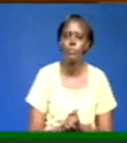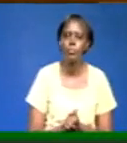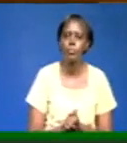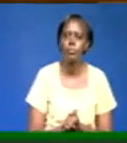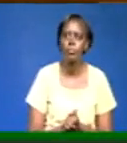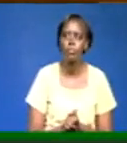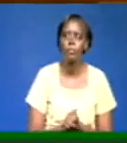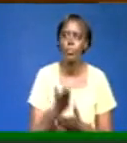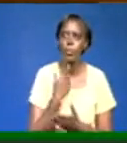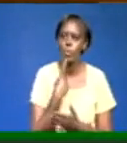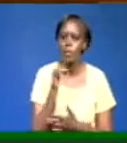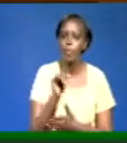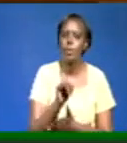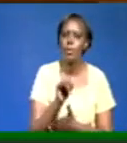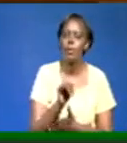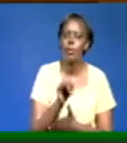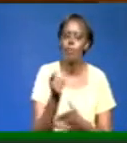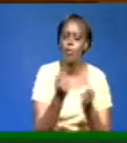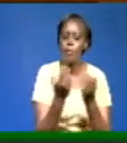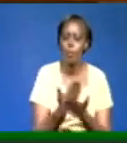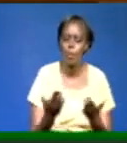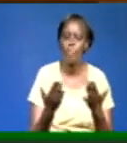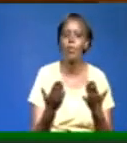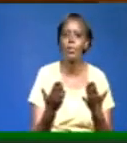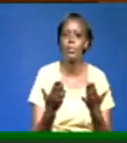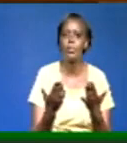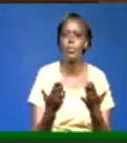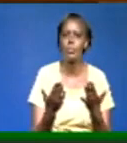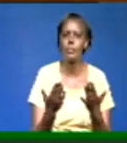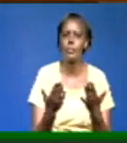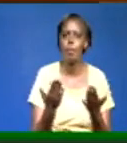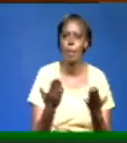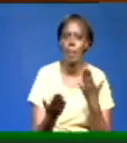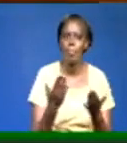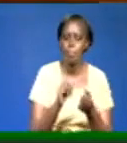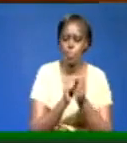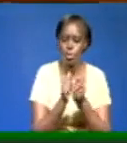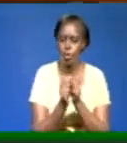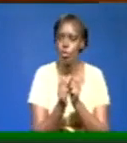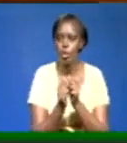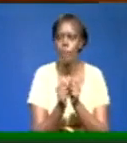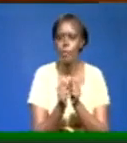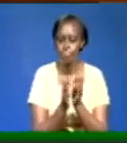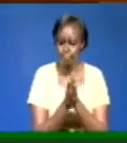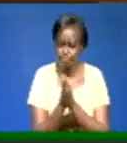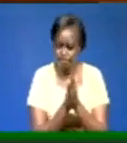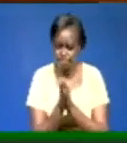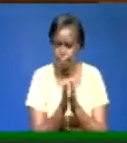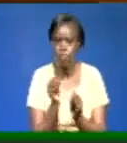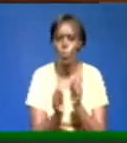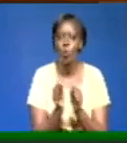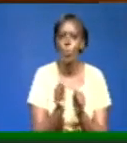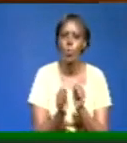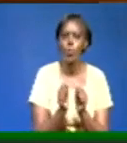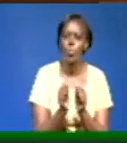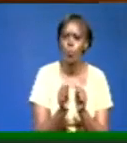I would like just to say a few things and to probably correct some of the aspersions that have been